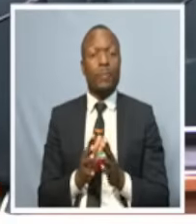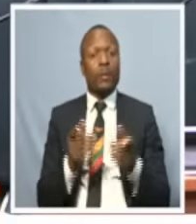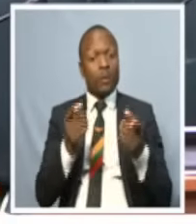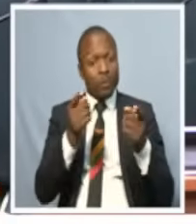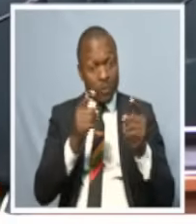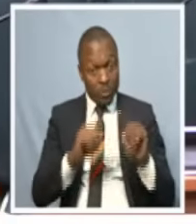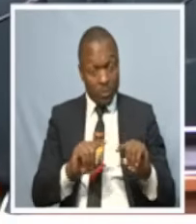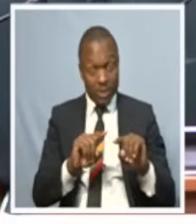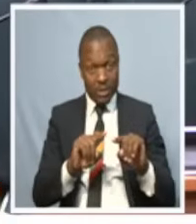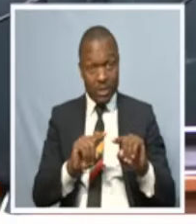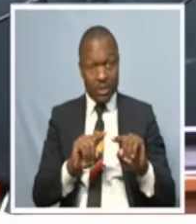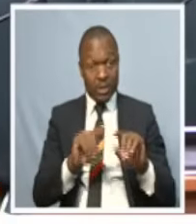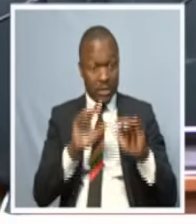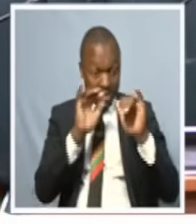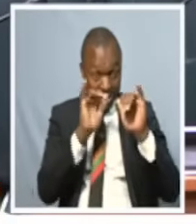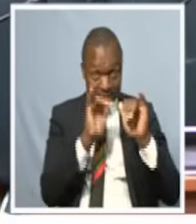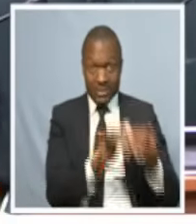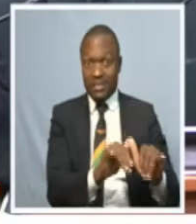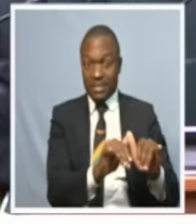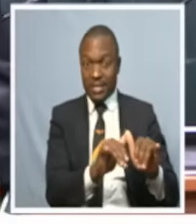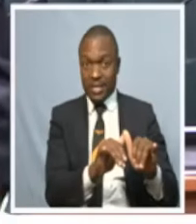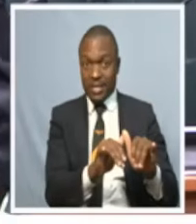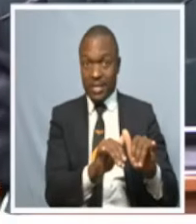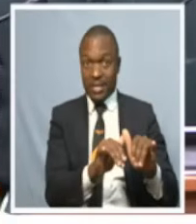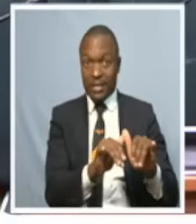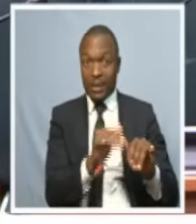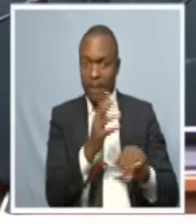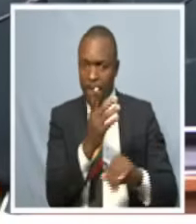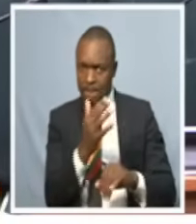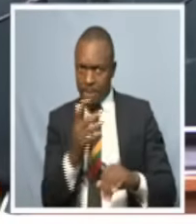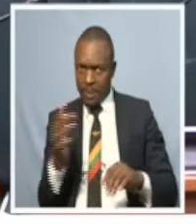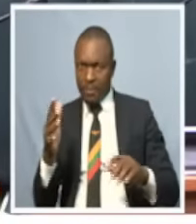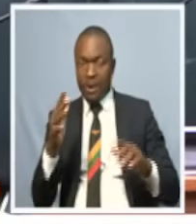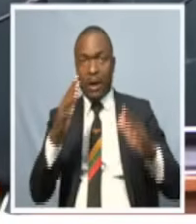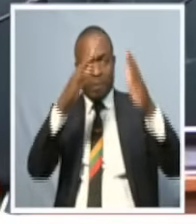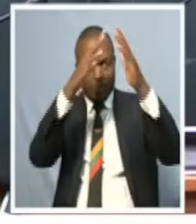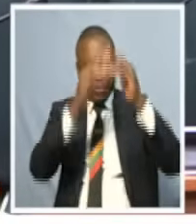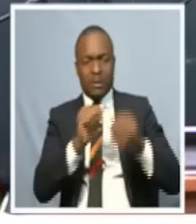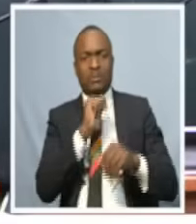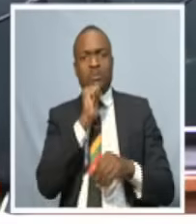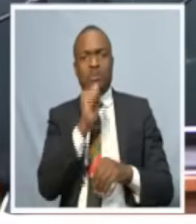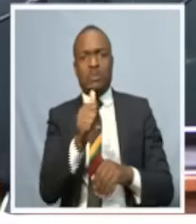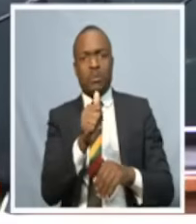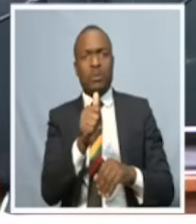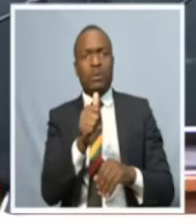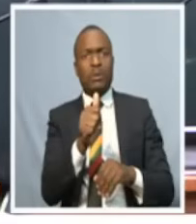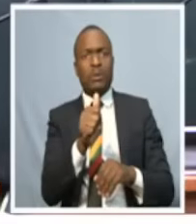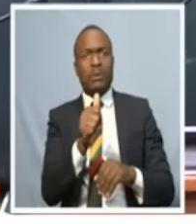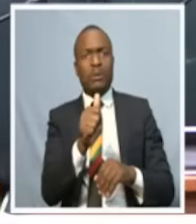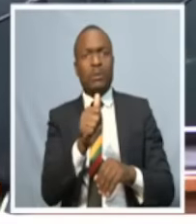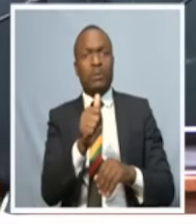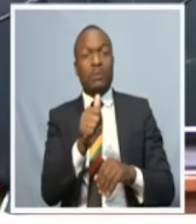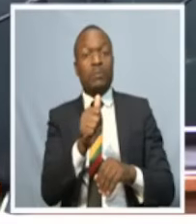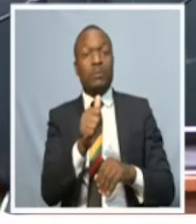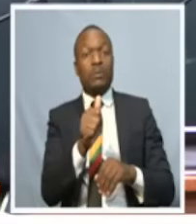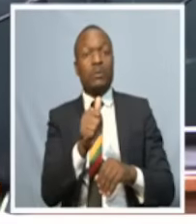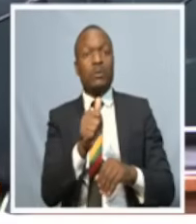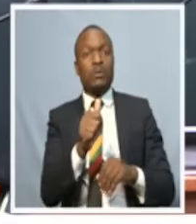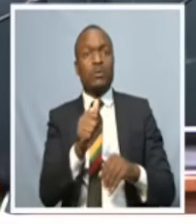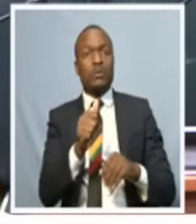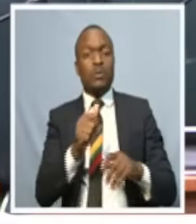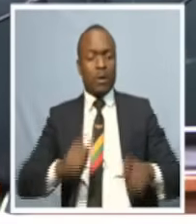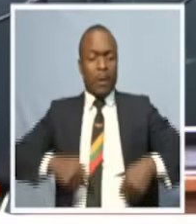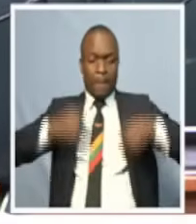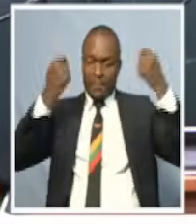when you are living in a glass house, don't undress. For the people outside who see your